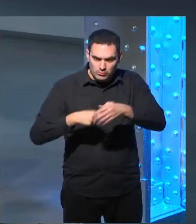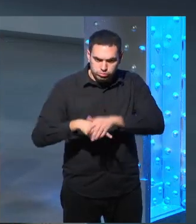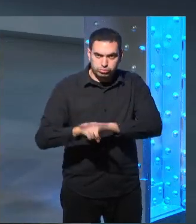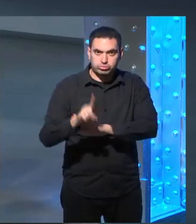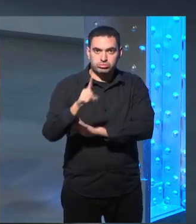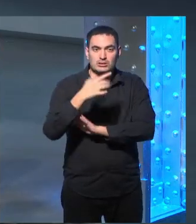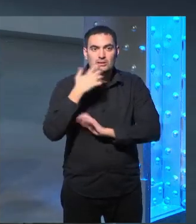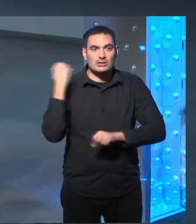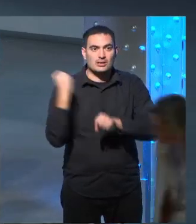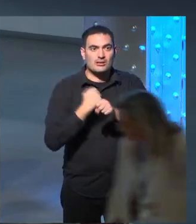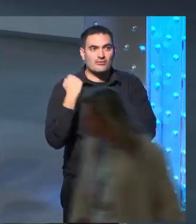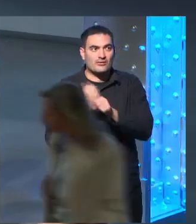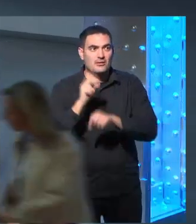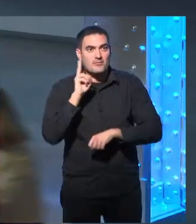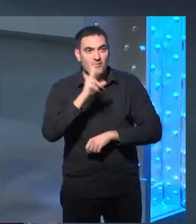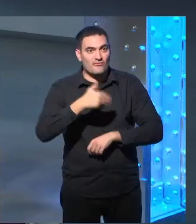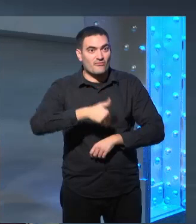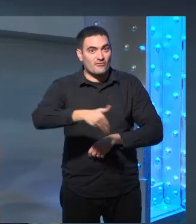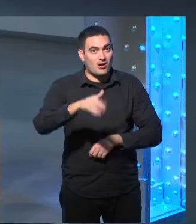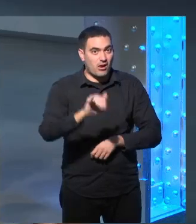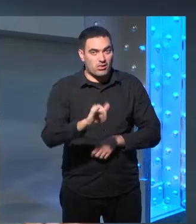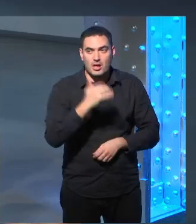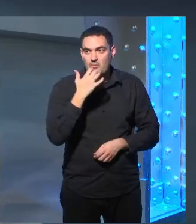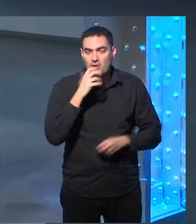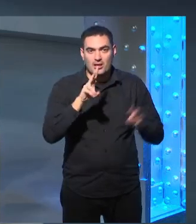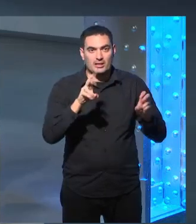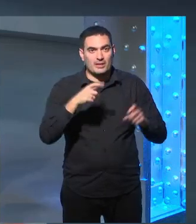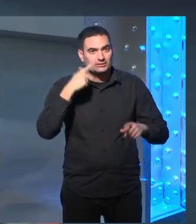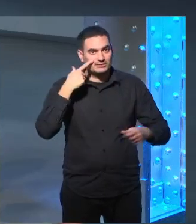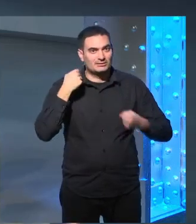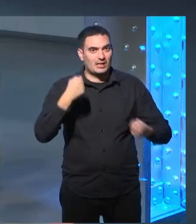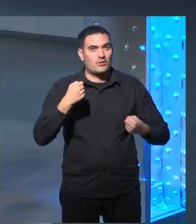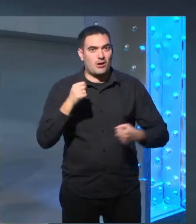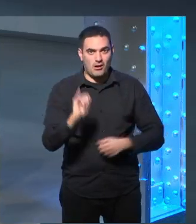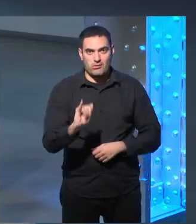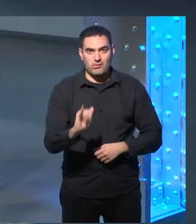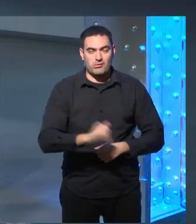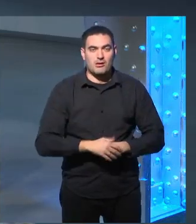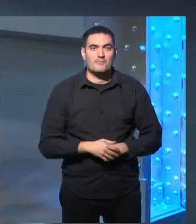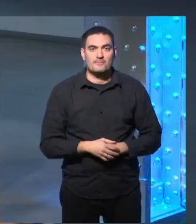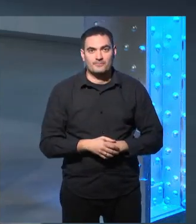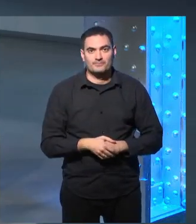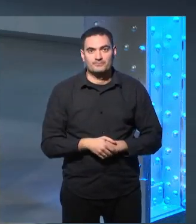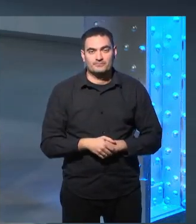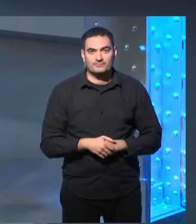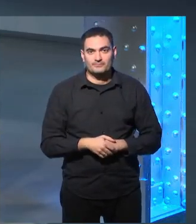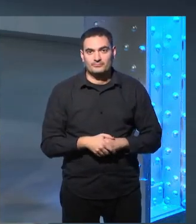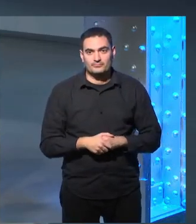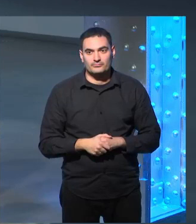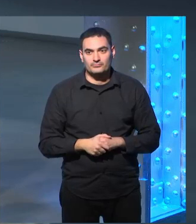grow enormously in the future. So when you talk about the types of jobs that will exist in the future regarding the